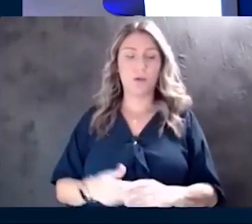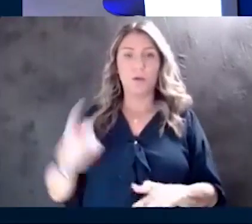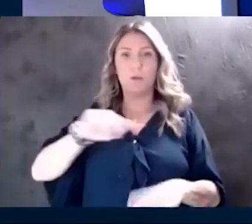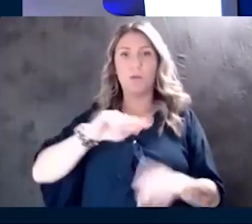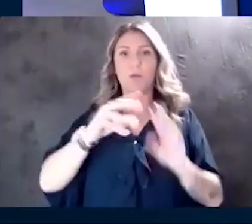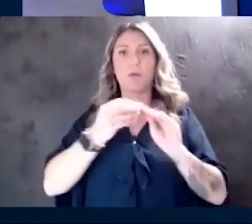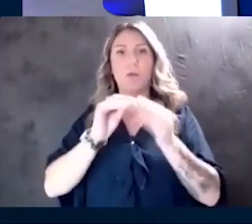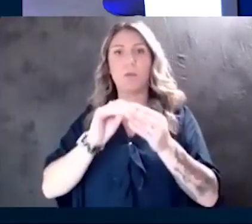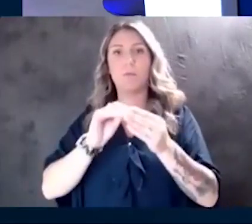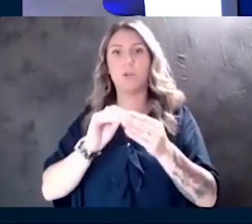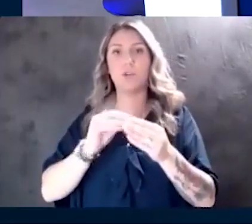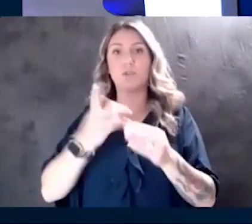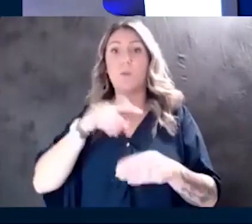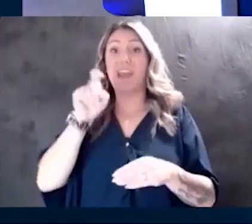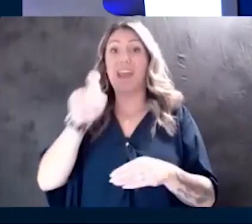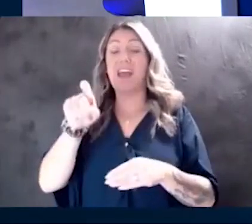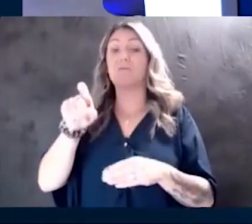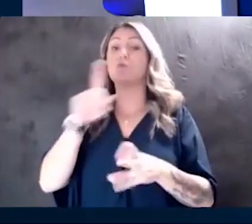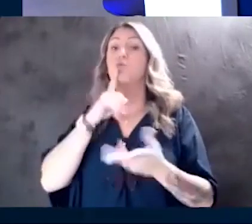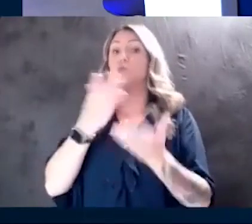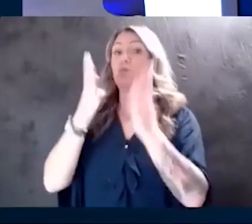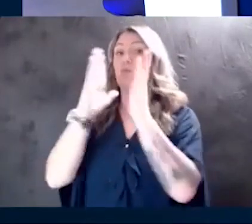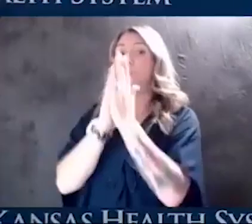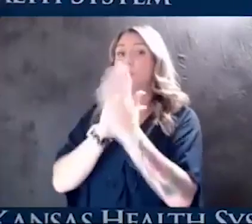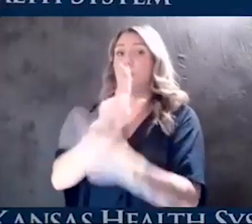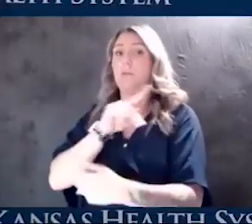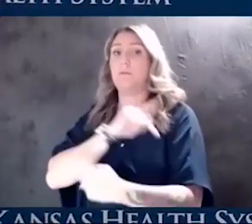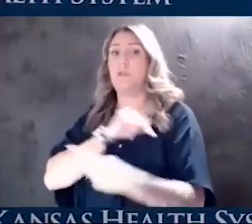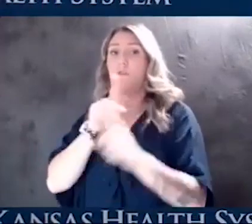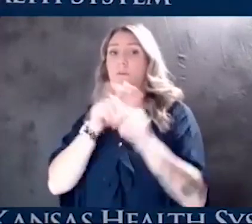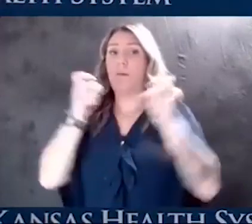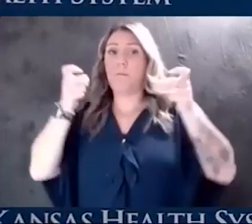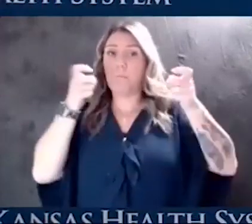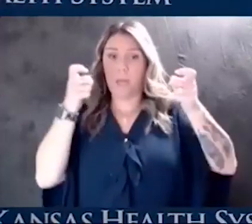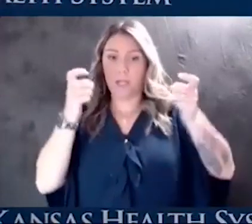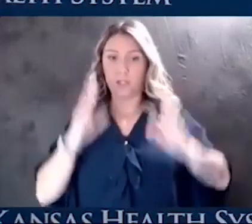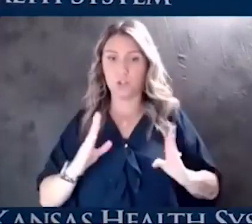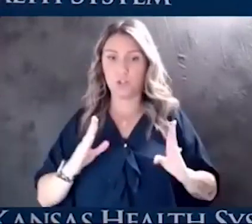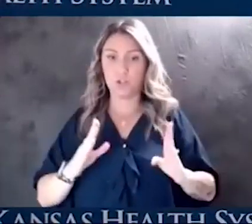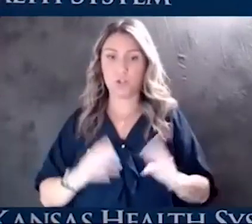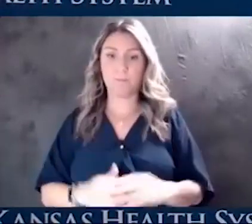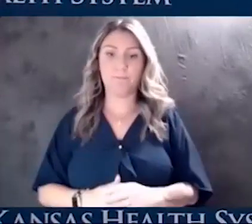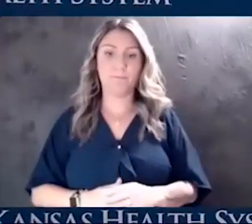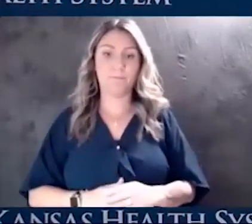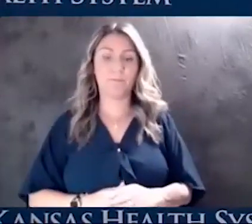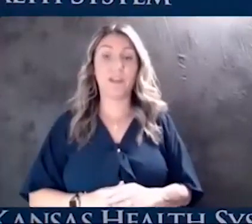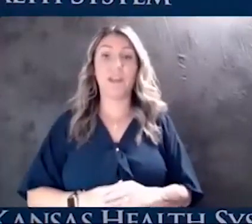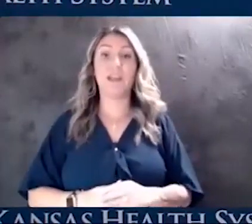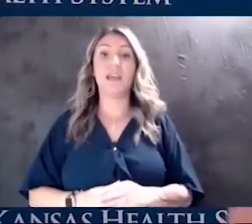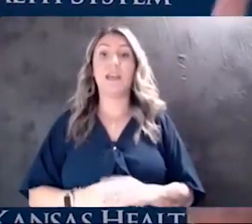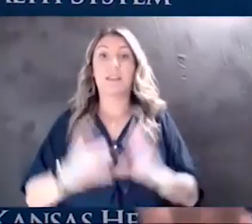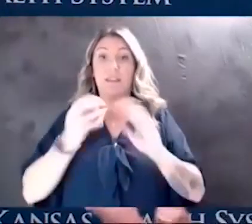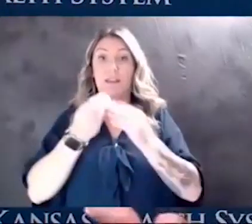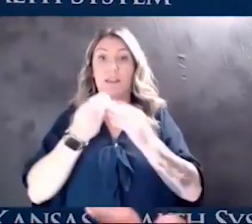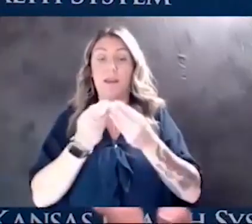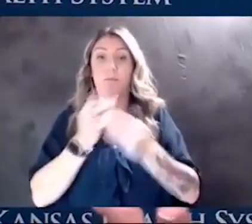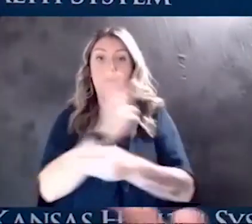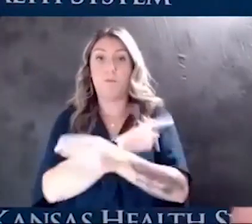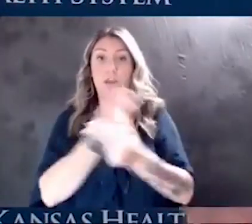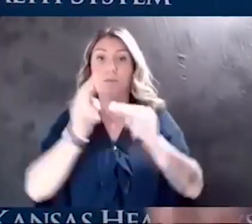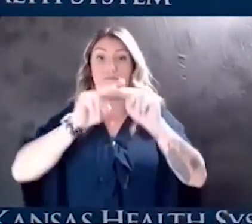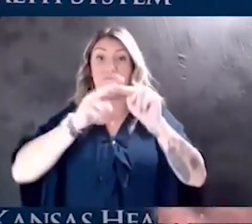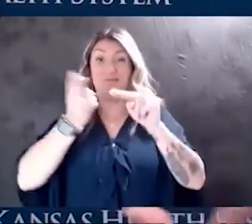hand-pulled by a manager. And as the number of patients go up, that task becomes